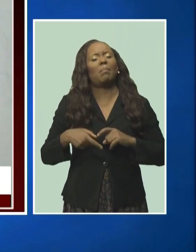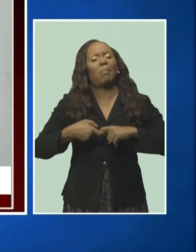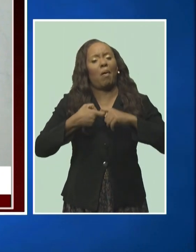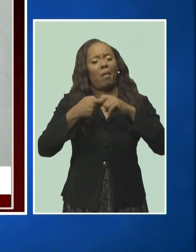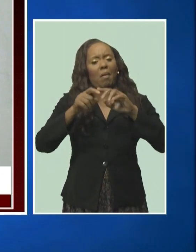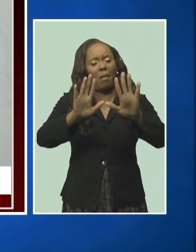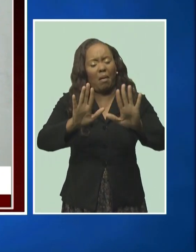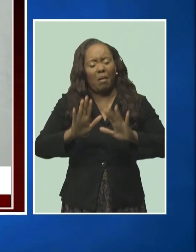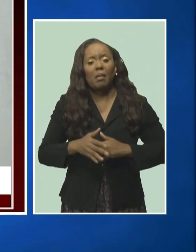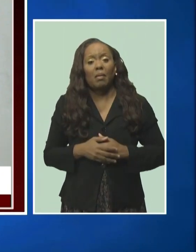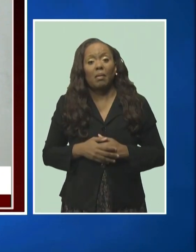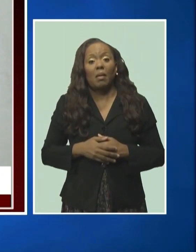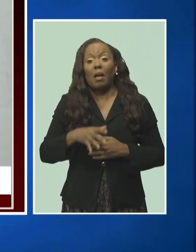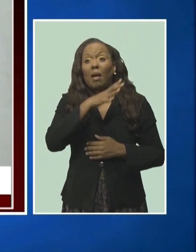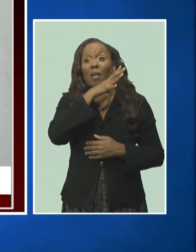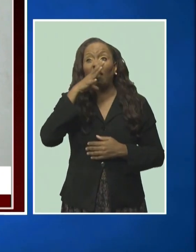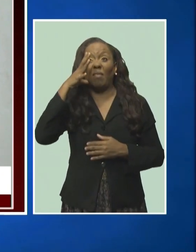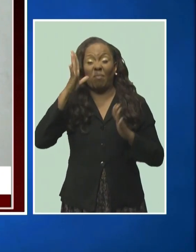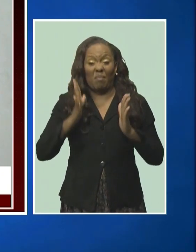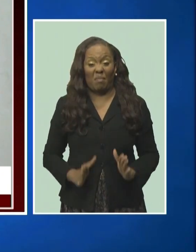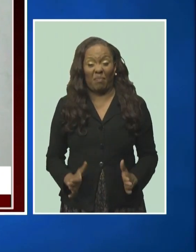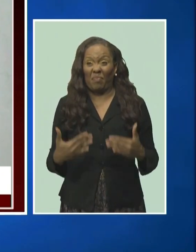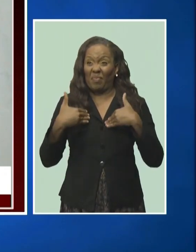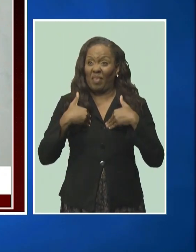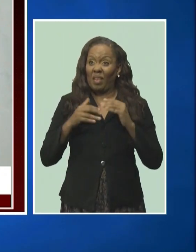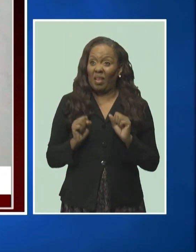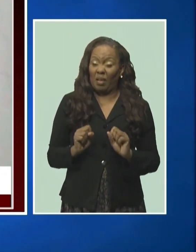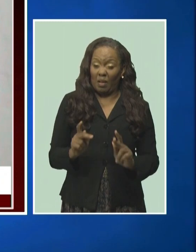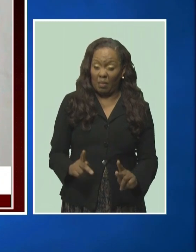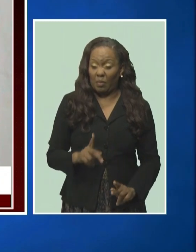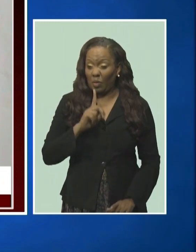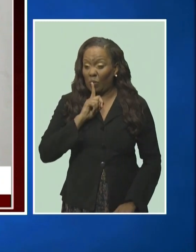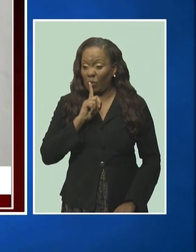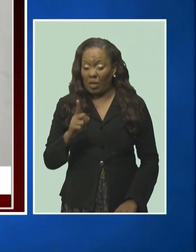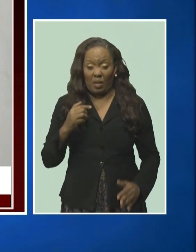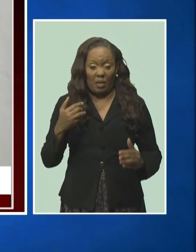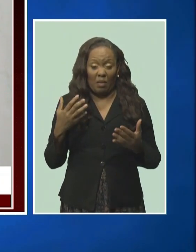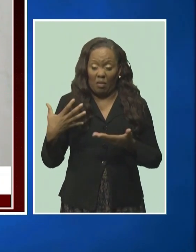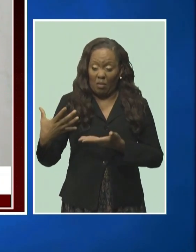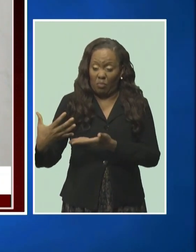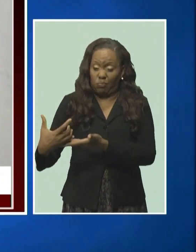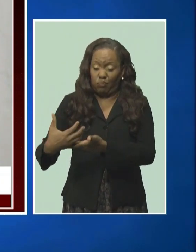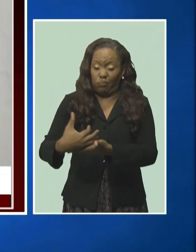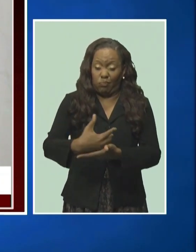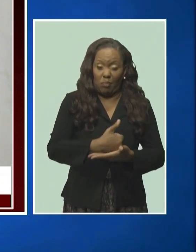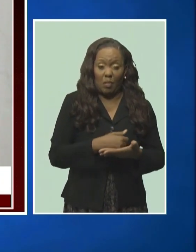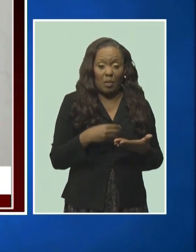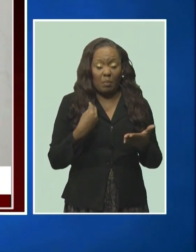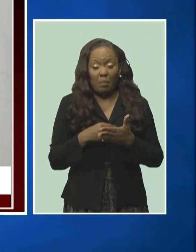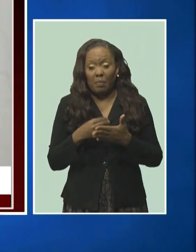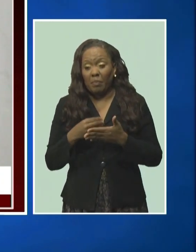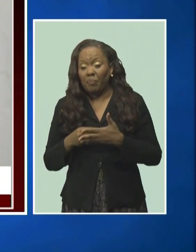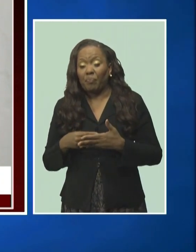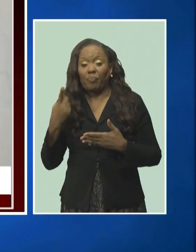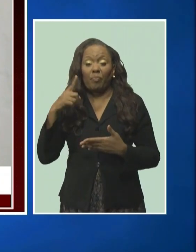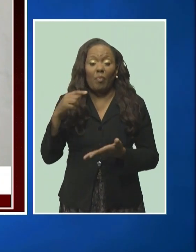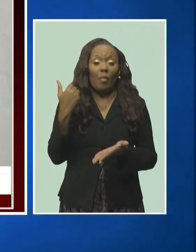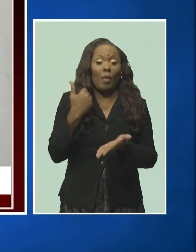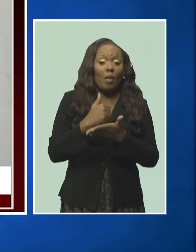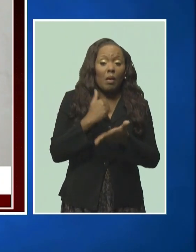assured that there will be more than enough pork available as the Christmas season fast approaches. However, there may be challenges